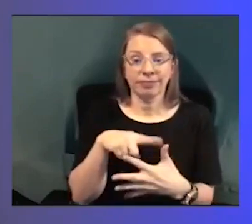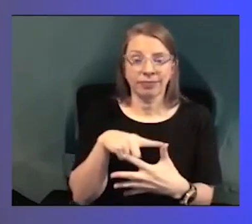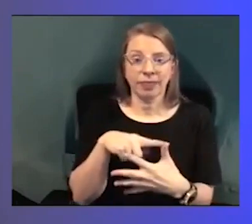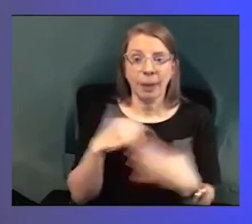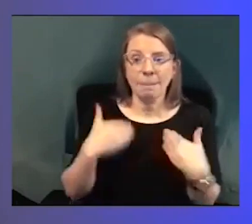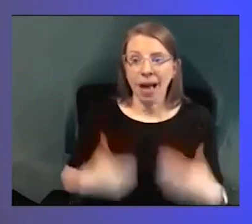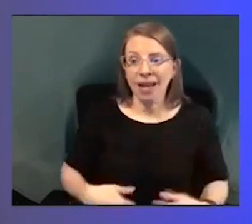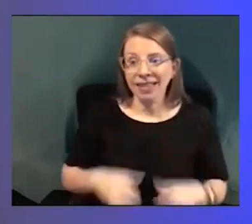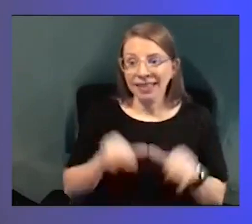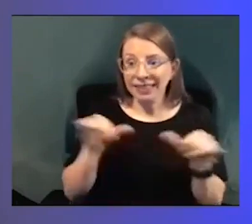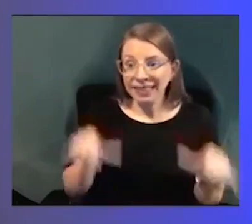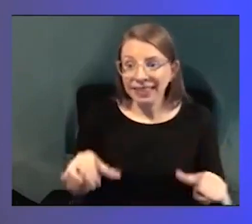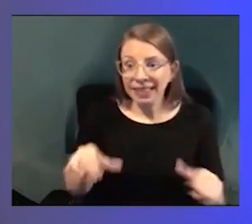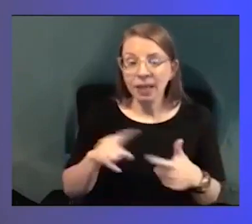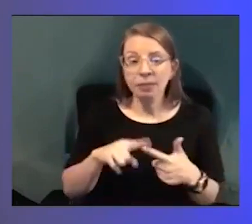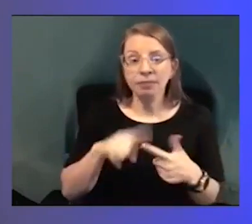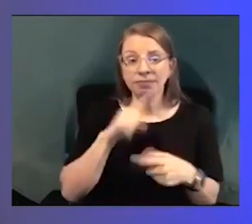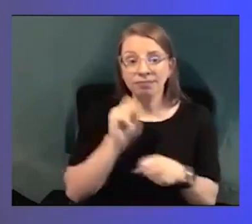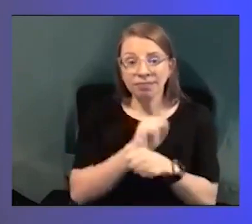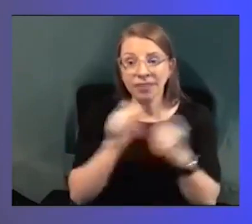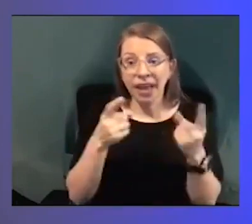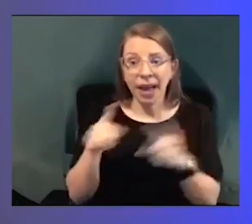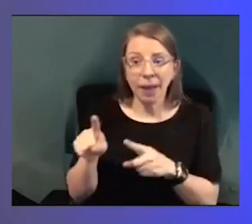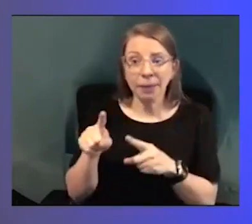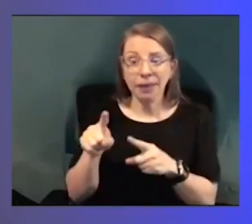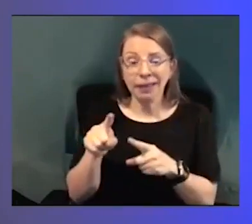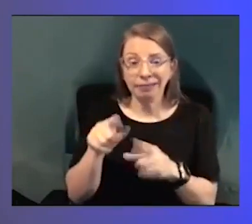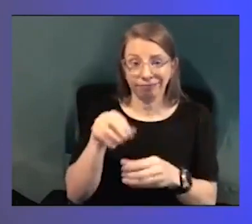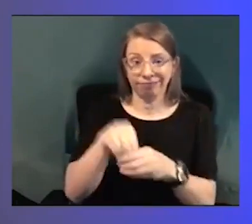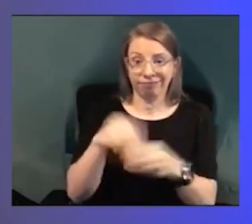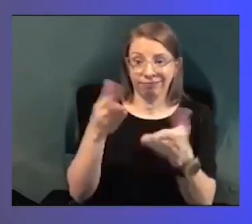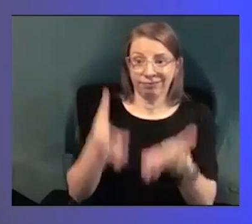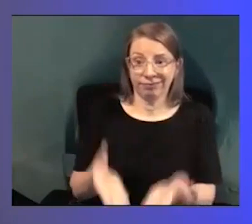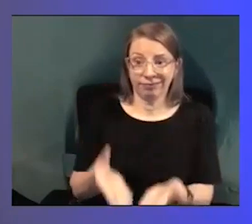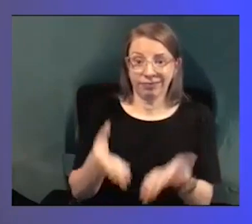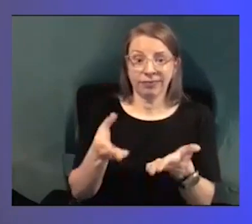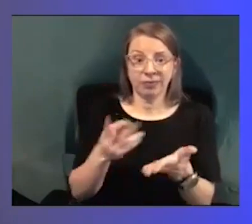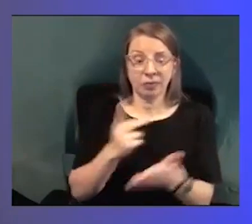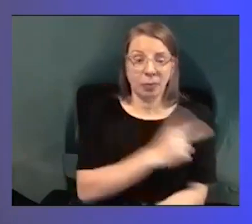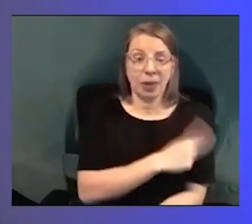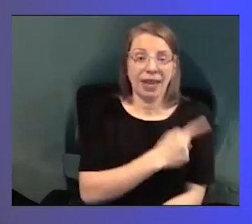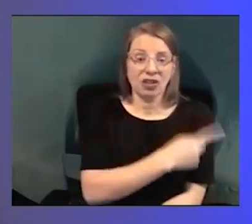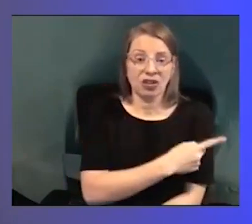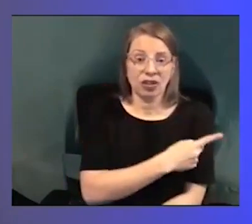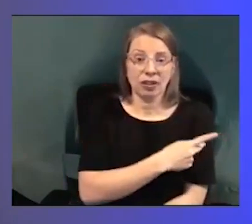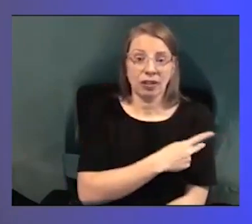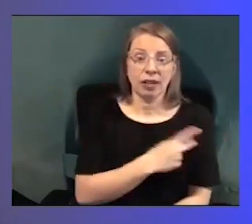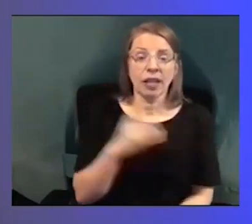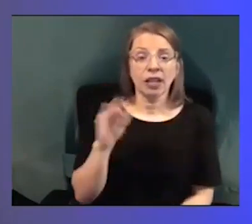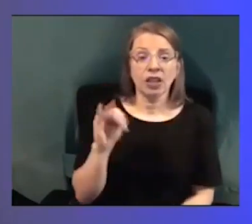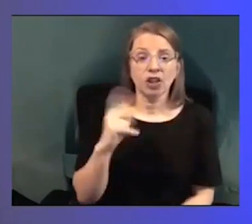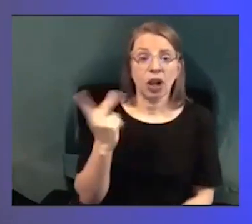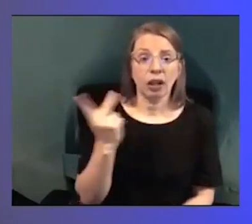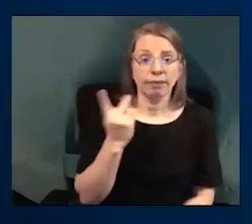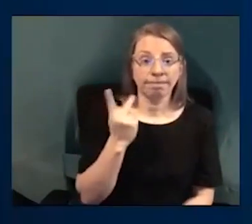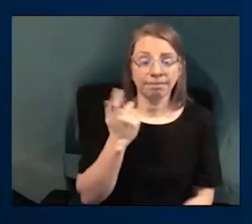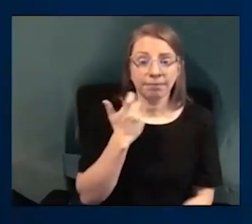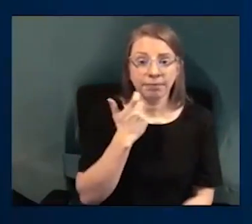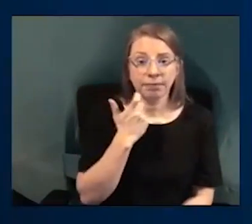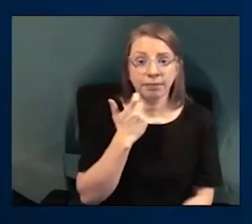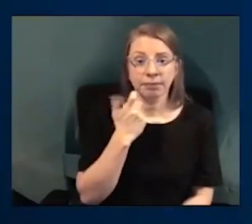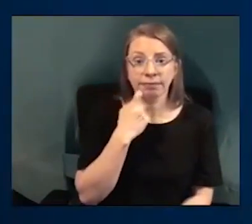and what is actually going on with the patient. So we've had instances, Jill and I worked on one just about a month